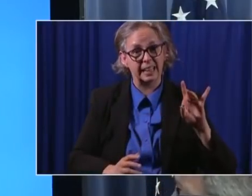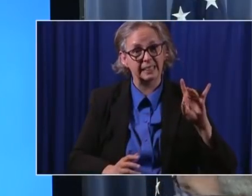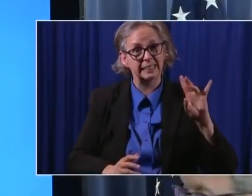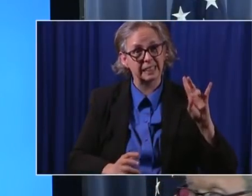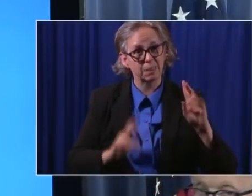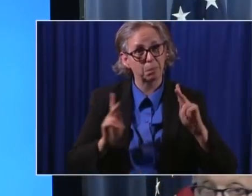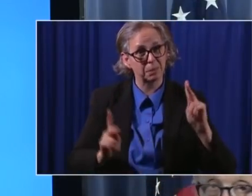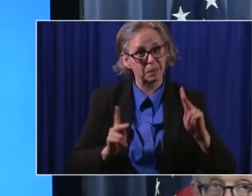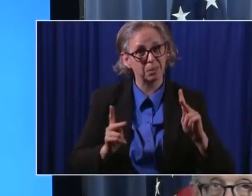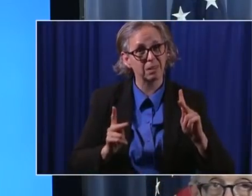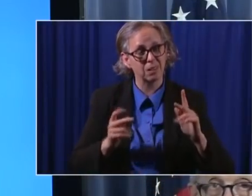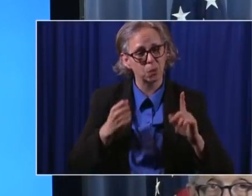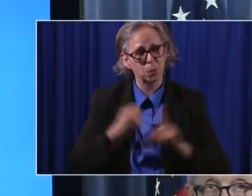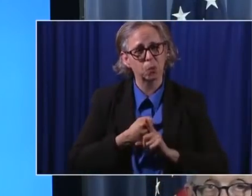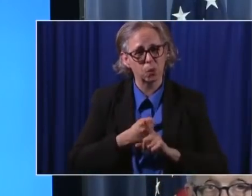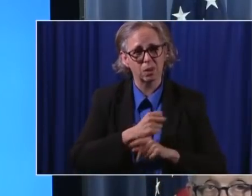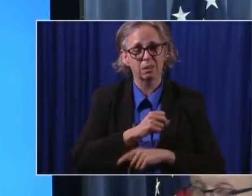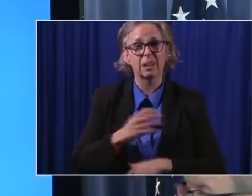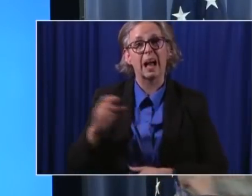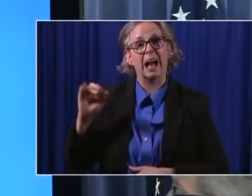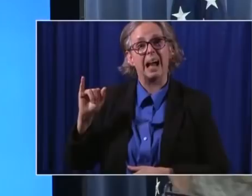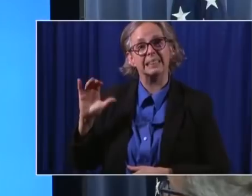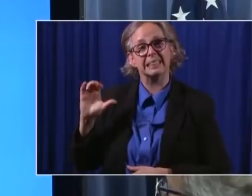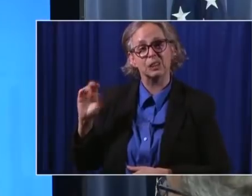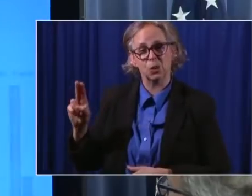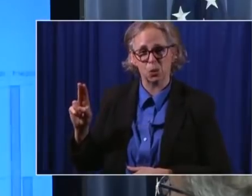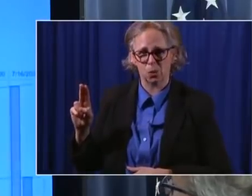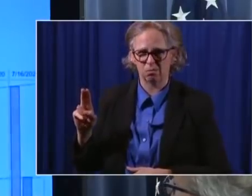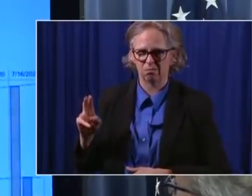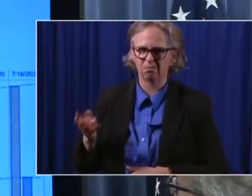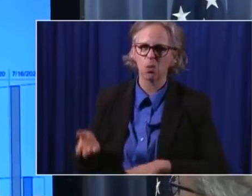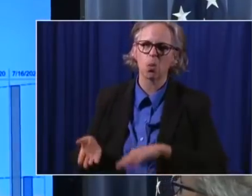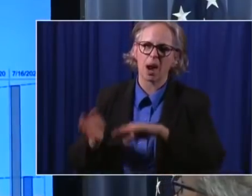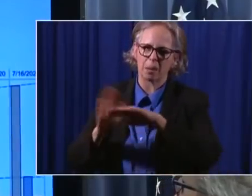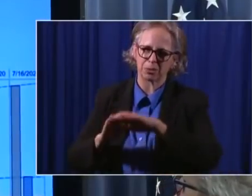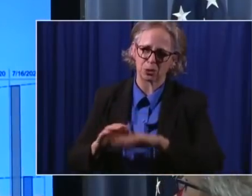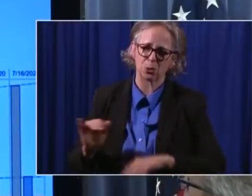up as well. Let's look at the next slide here.